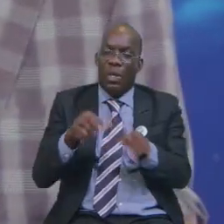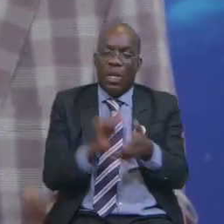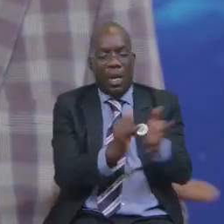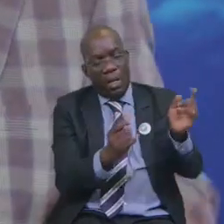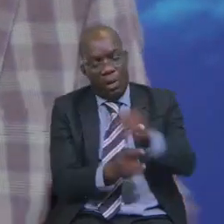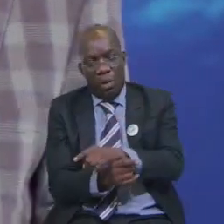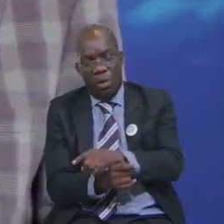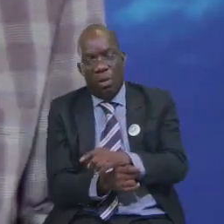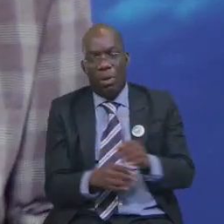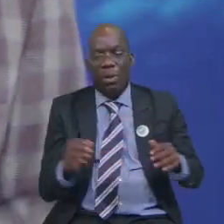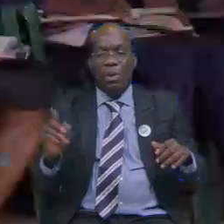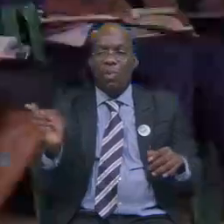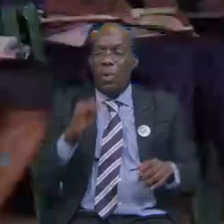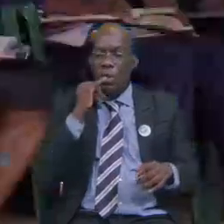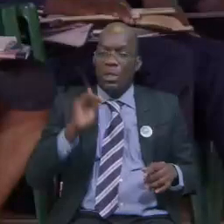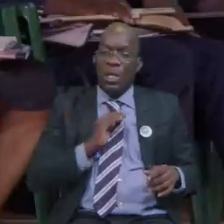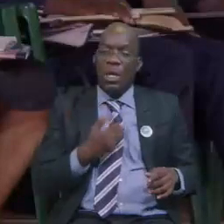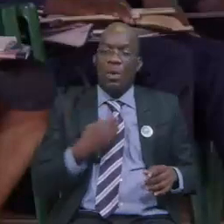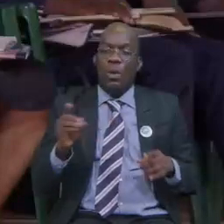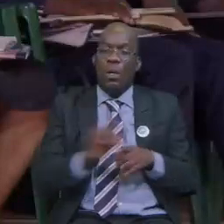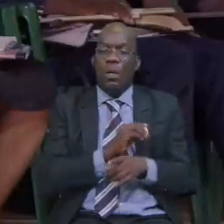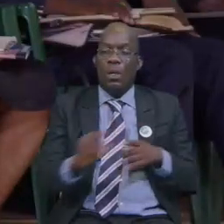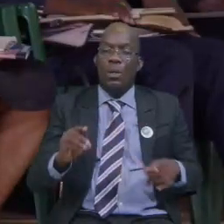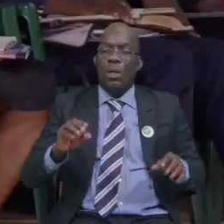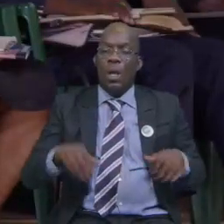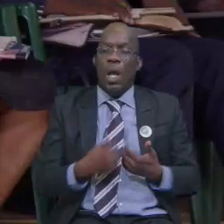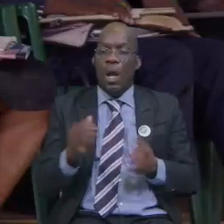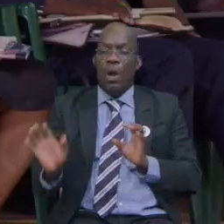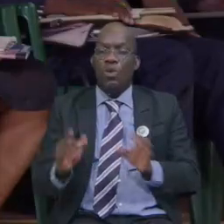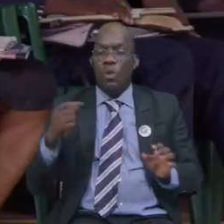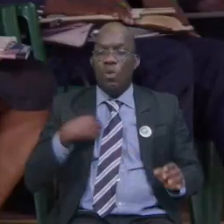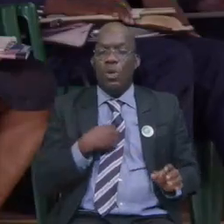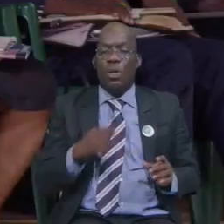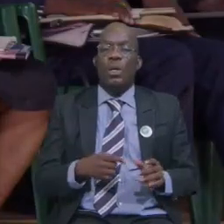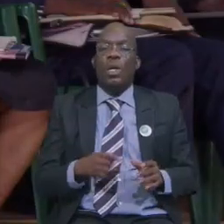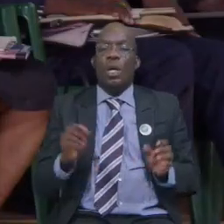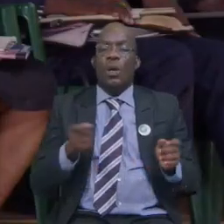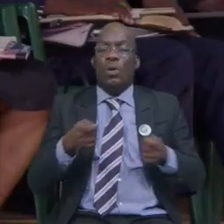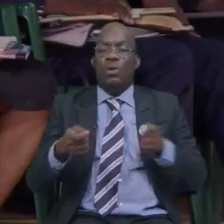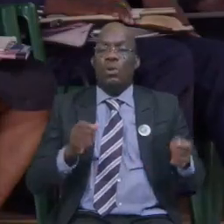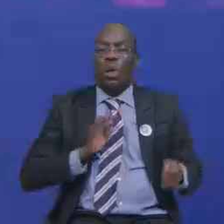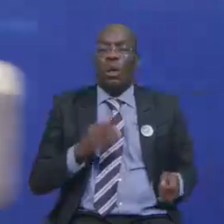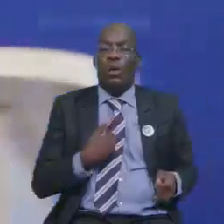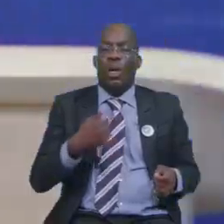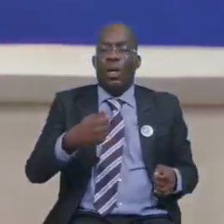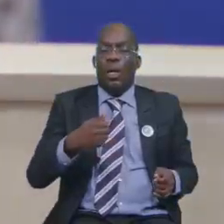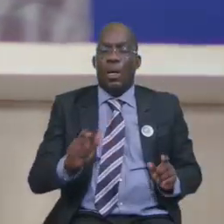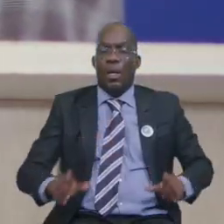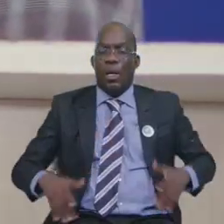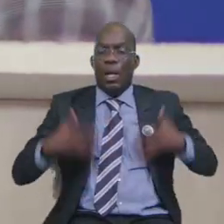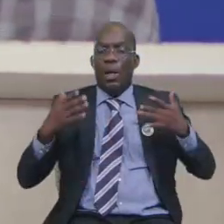Where is our discipline? How are we going to run our lives? Are we going to live our lives in